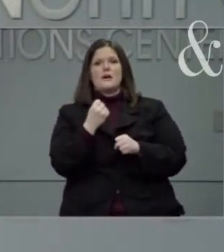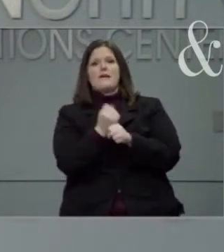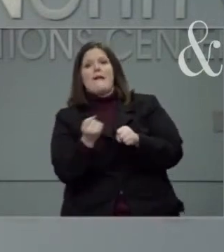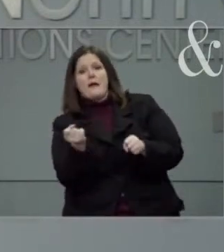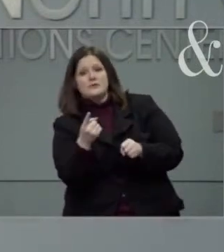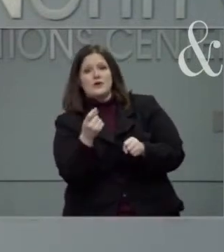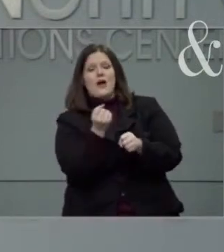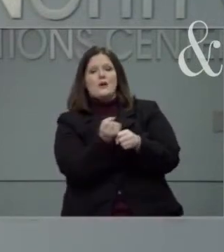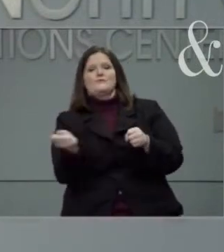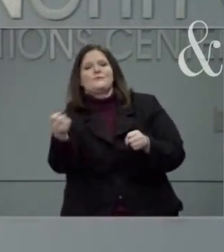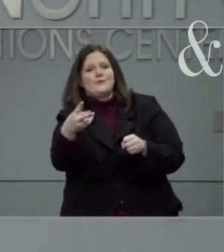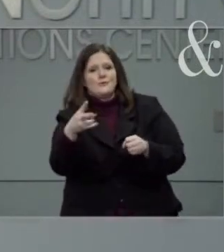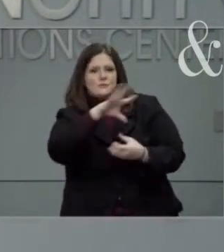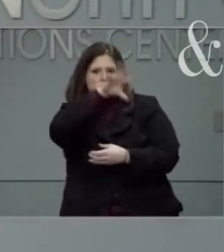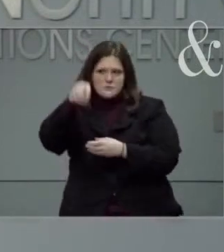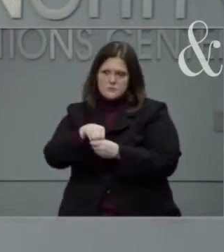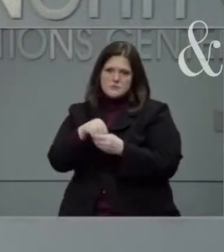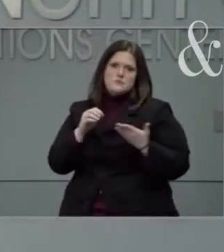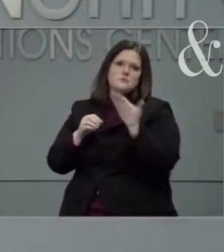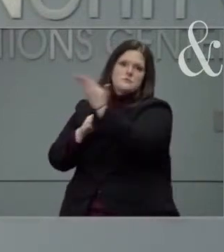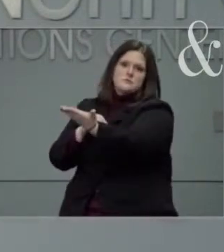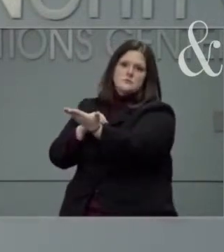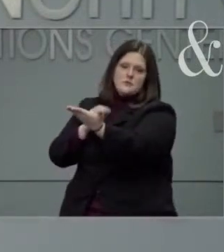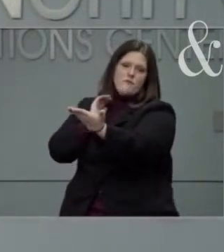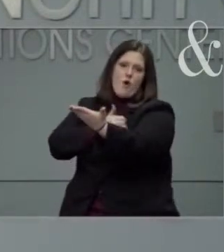23. Next question.